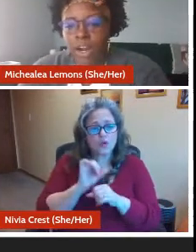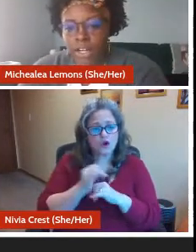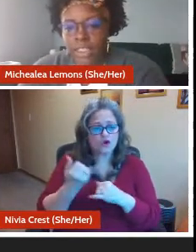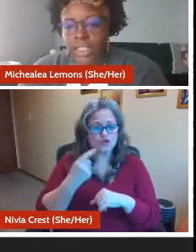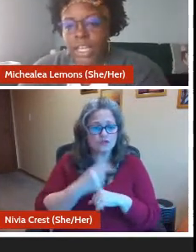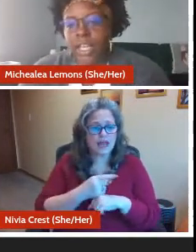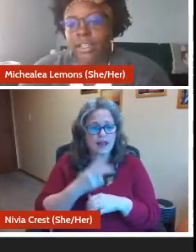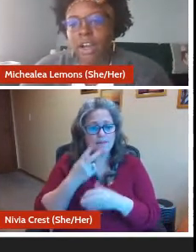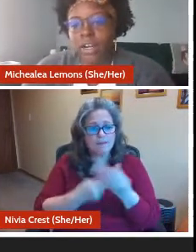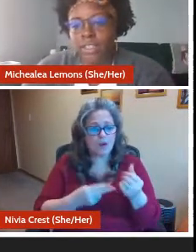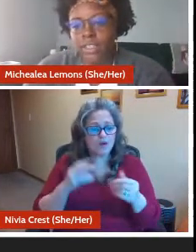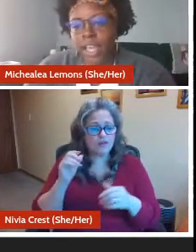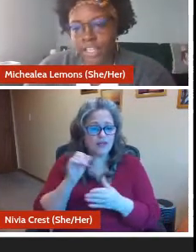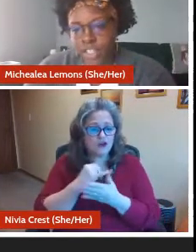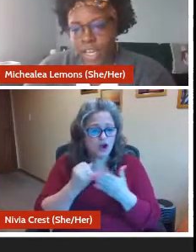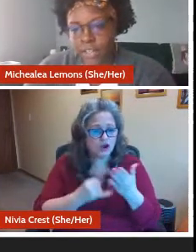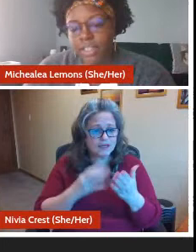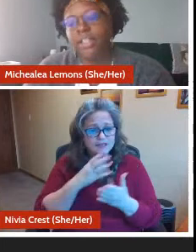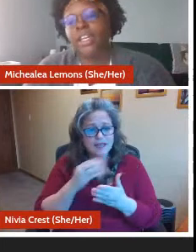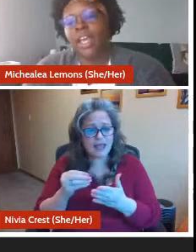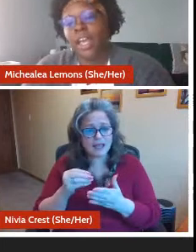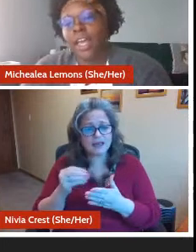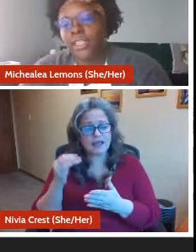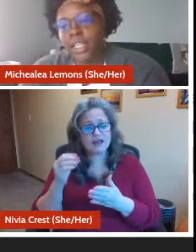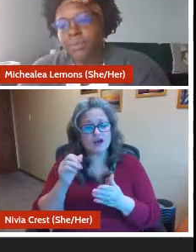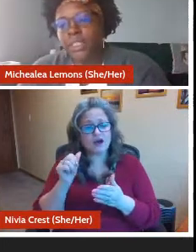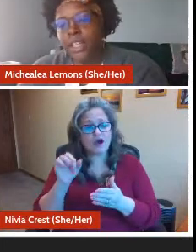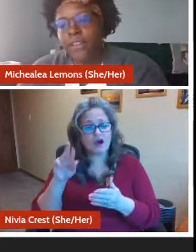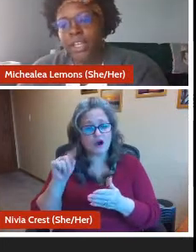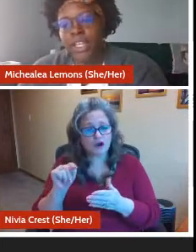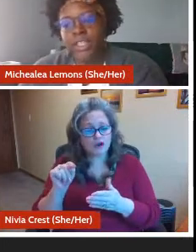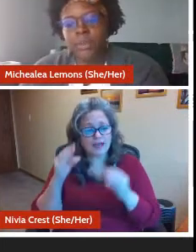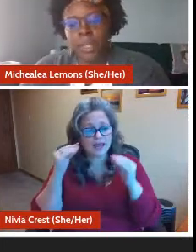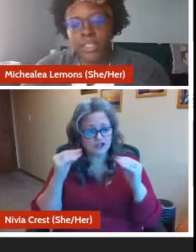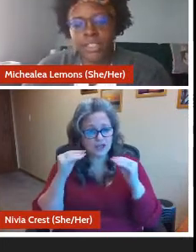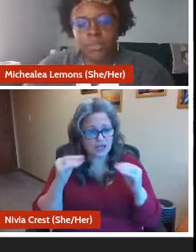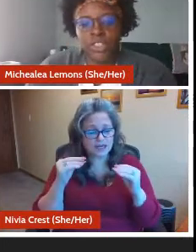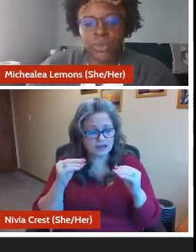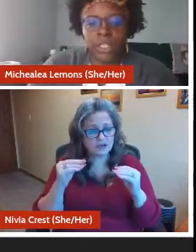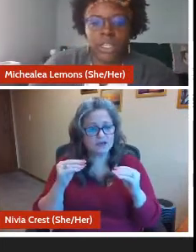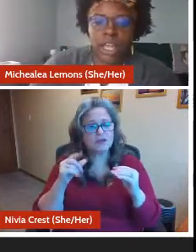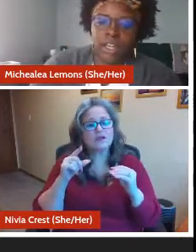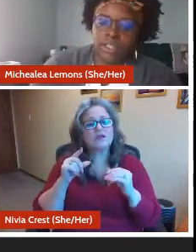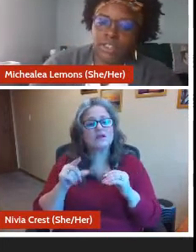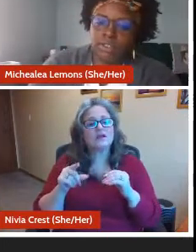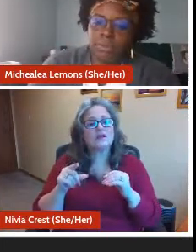both an artist and arts educator attempts to navigate the spaces